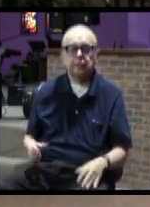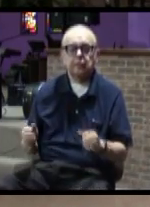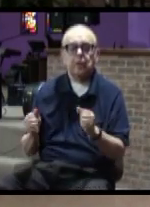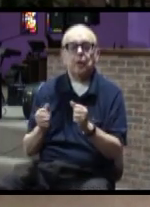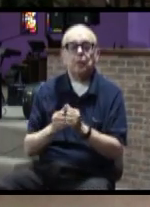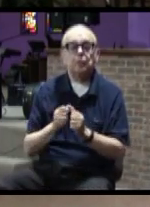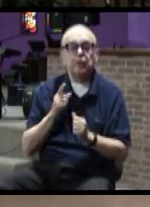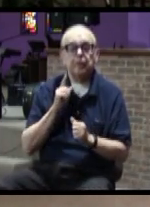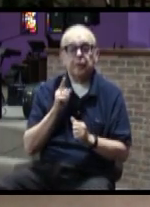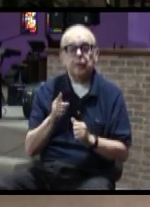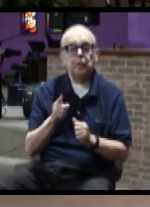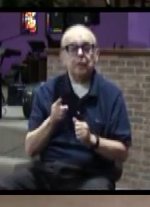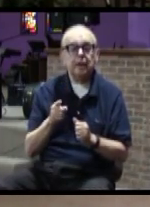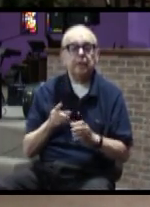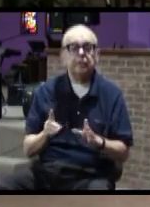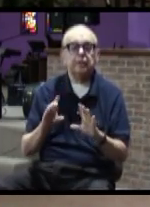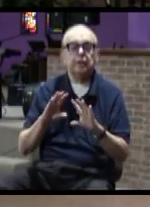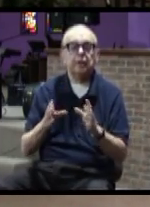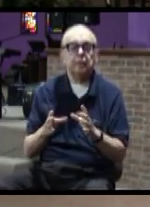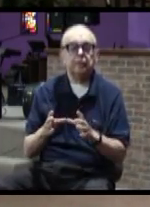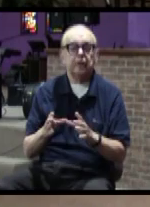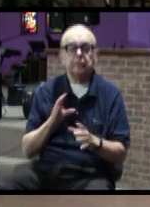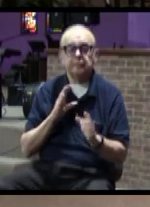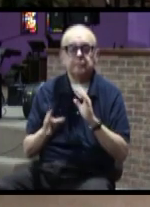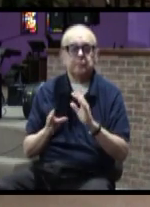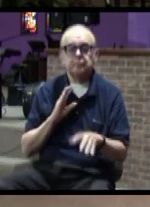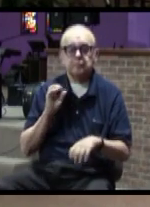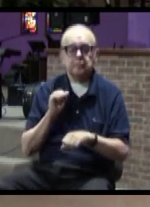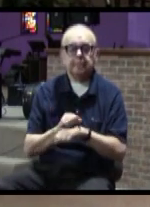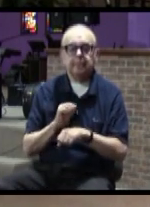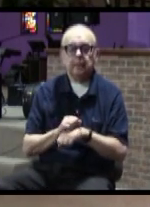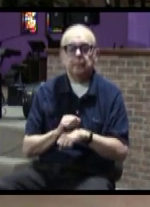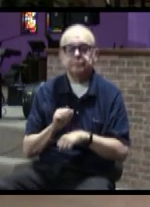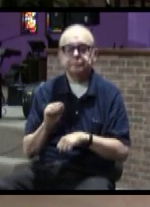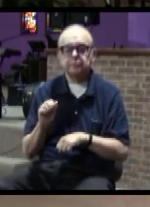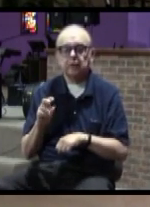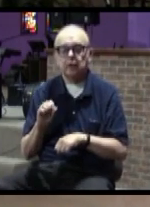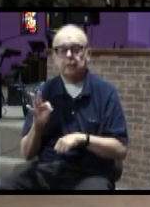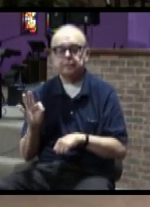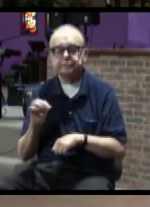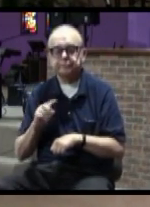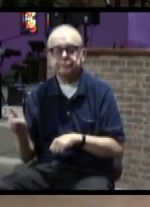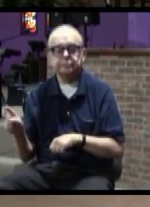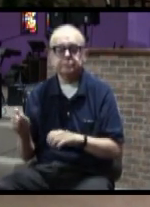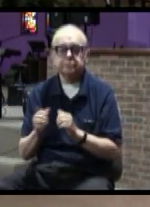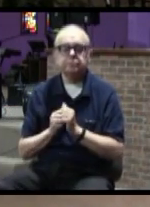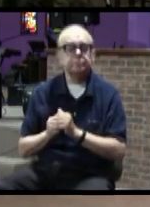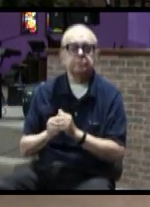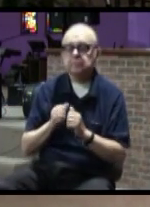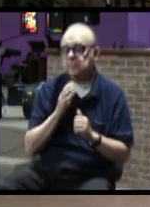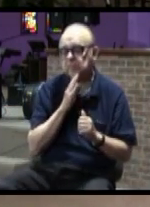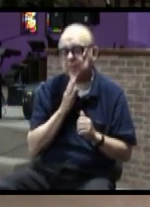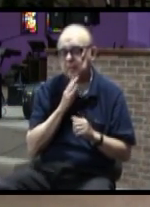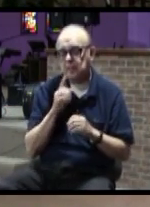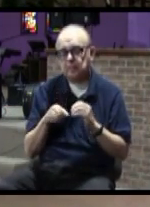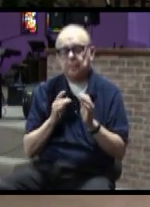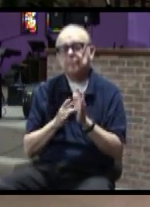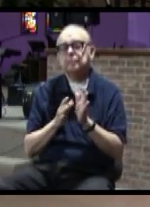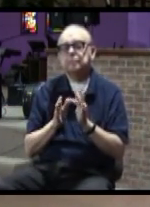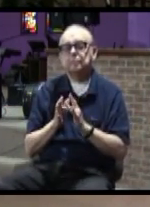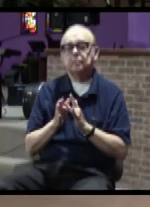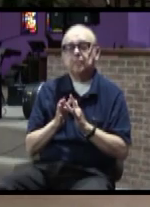is right there in that conversation? If you're at work and there are two of you that are gathered together right there